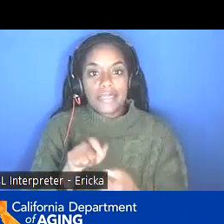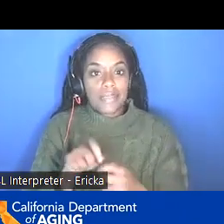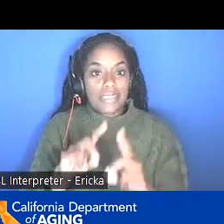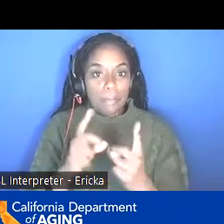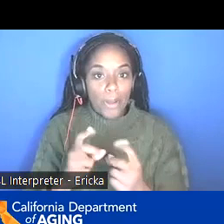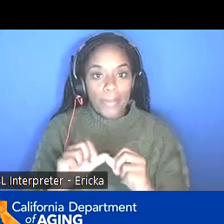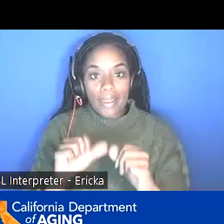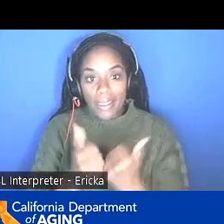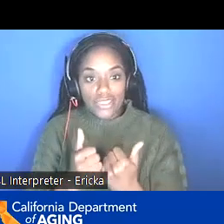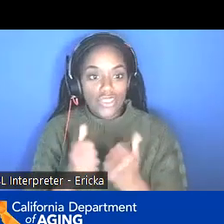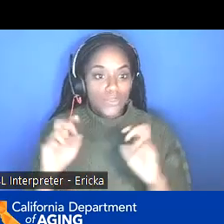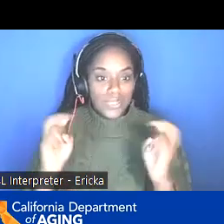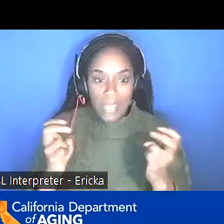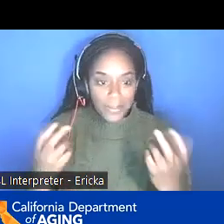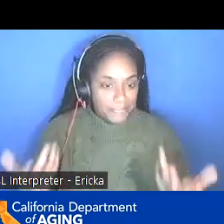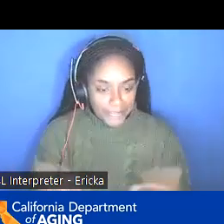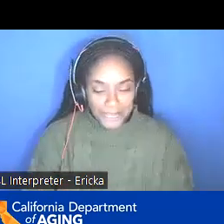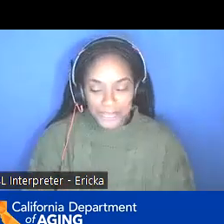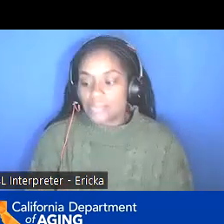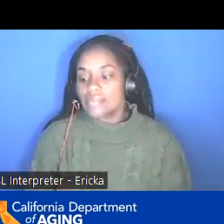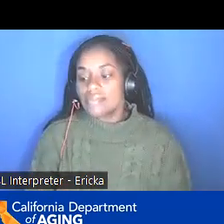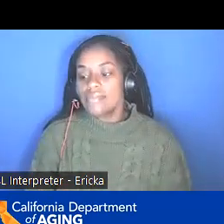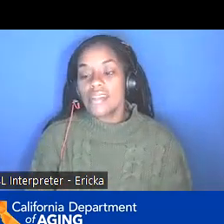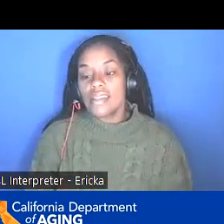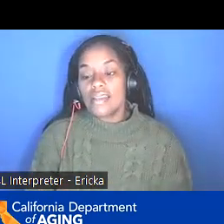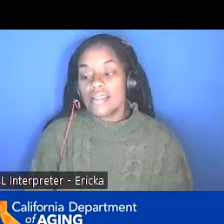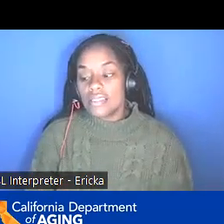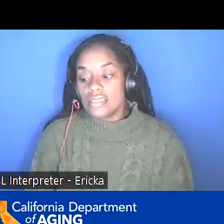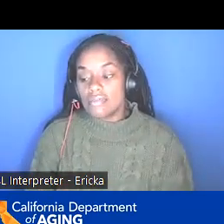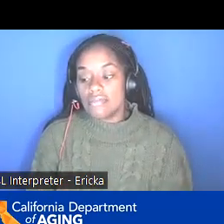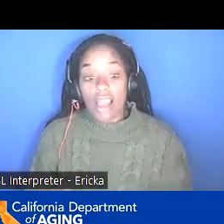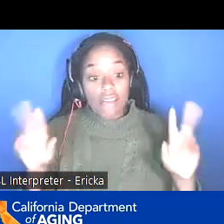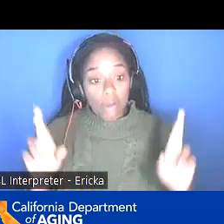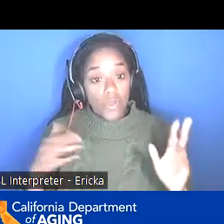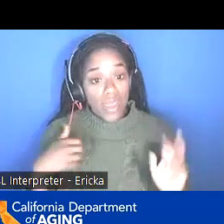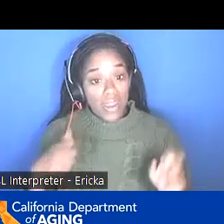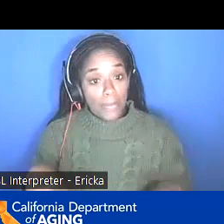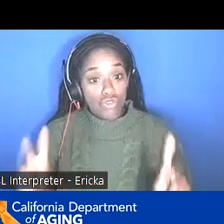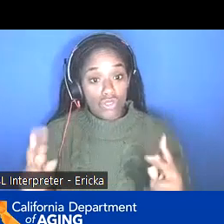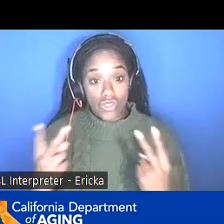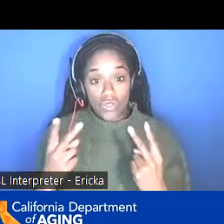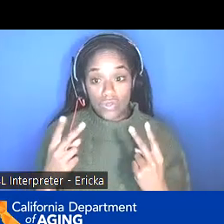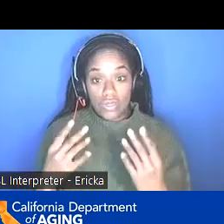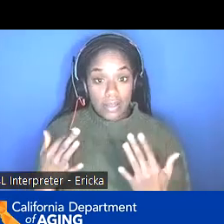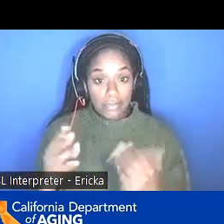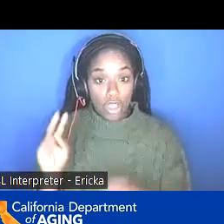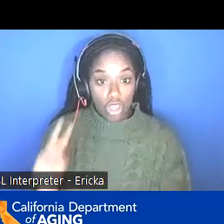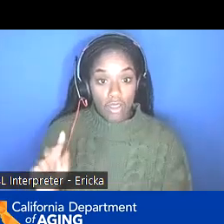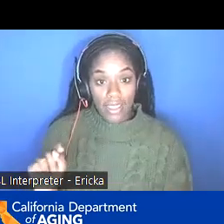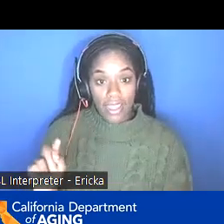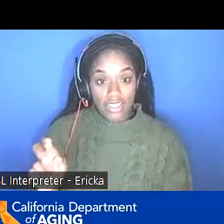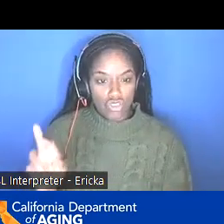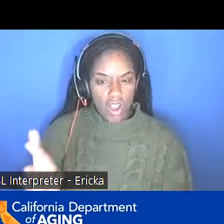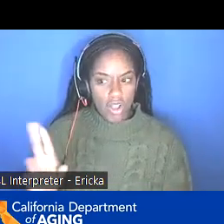or a topic. So I hope that you've had a chance to visit the tracker by now. We released it on Friday. I